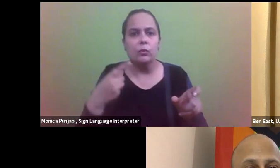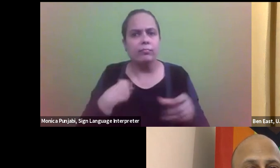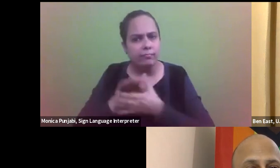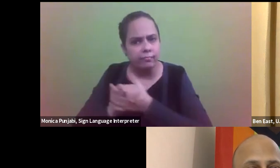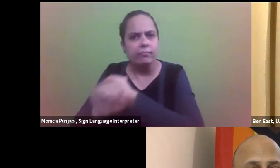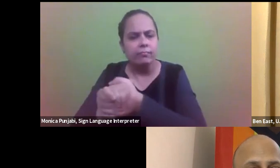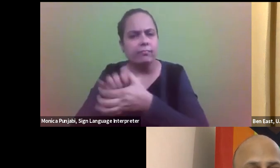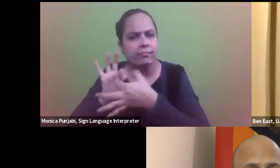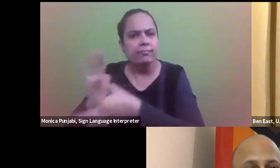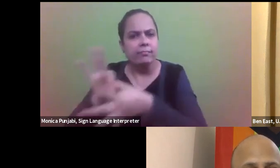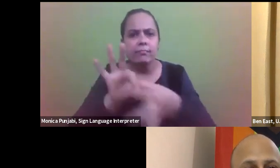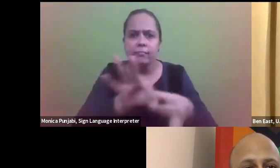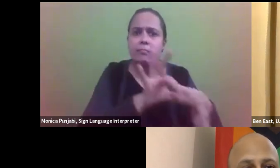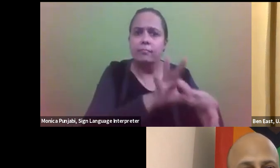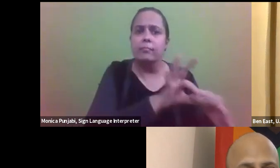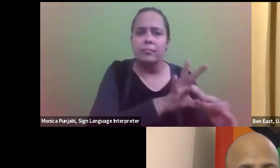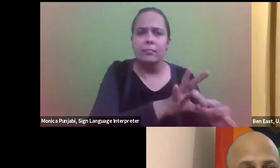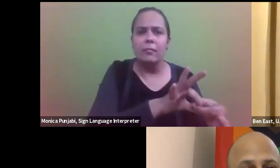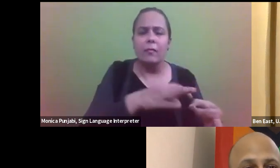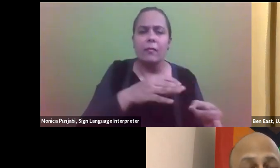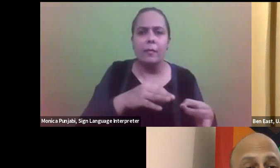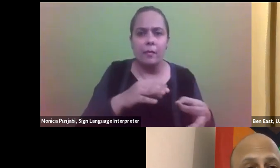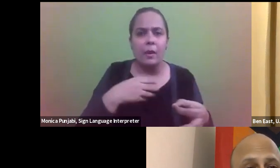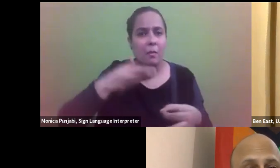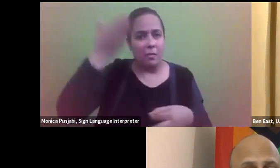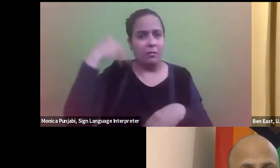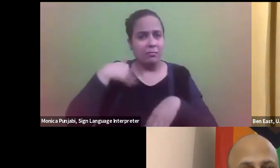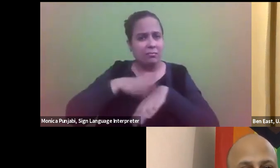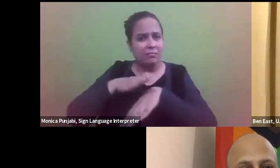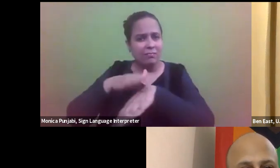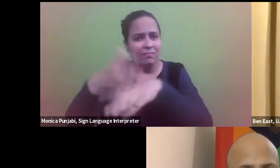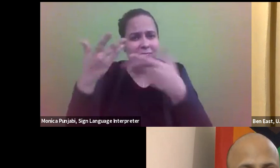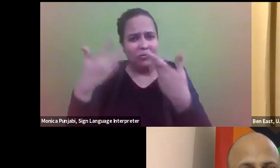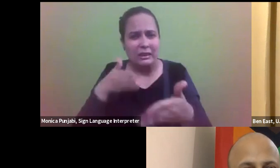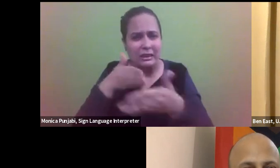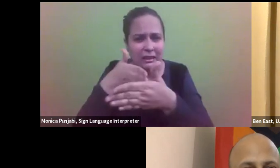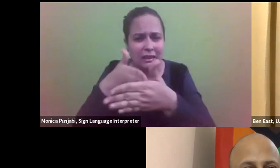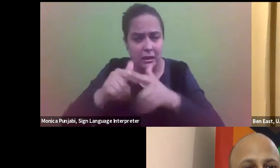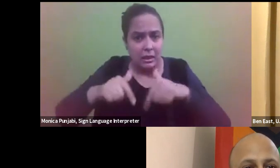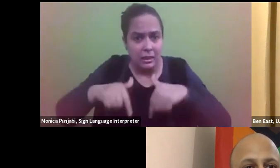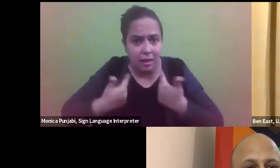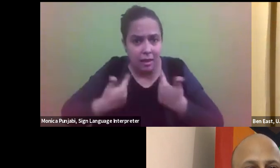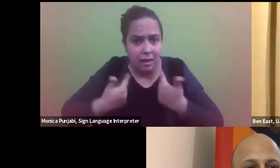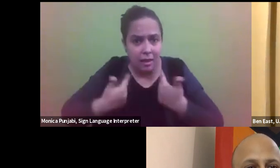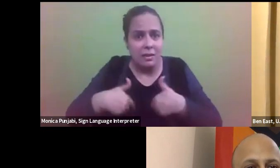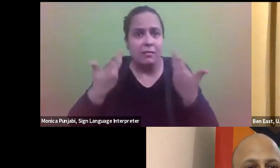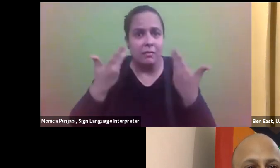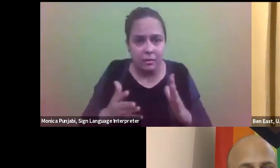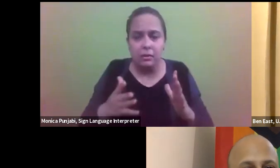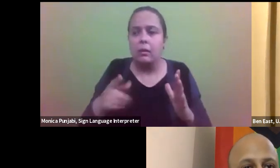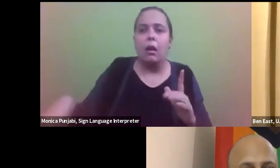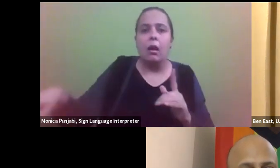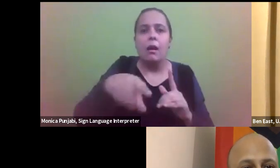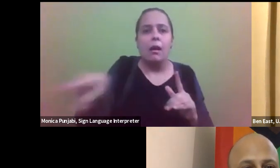forth the challenges that we have faced as well as the LGBTIQ folks themselves to make them understand that there are